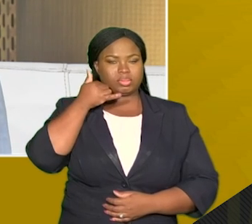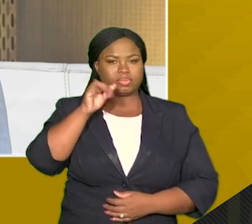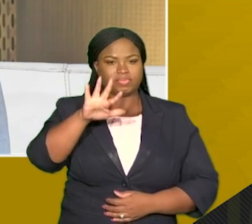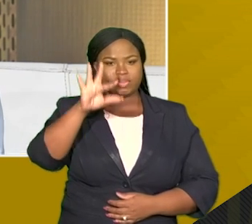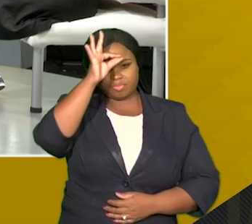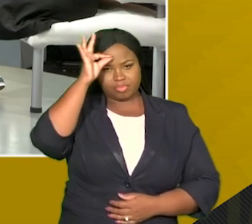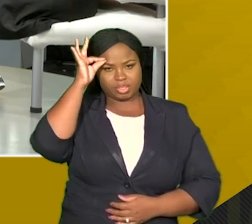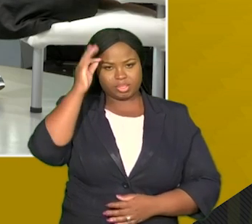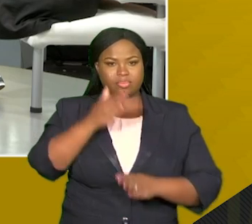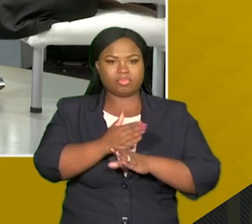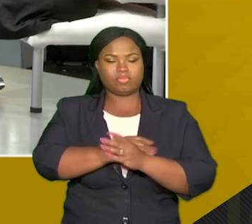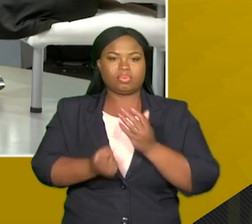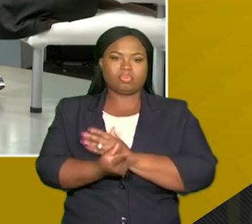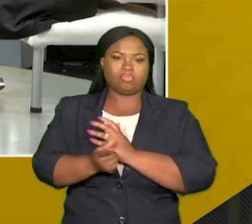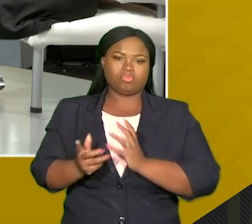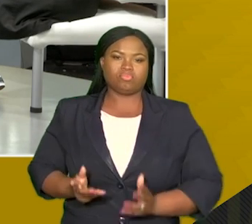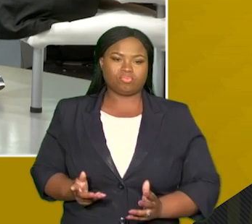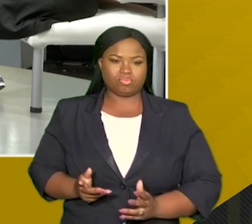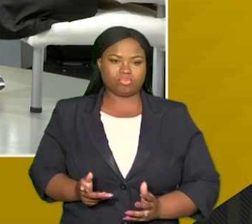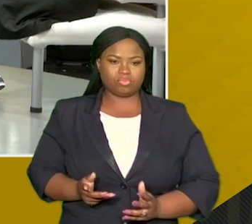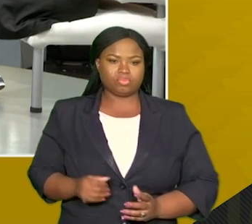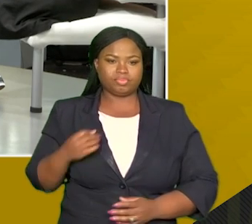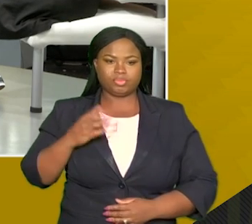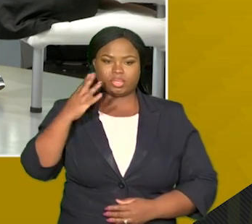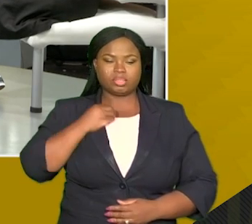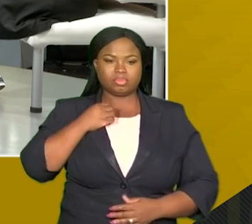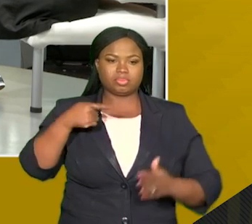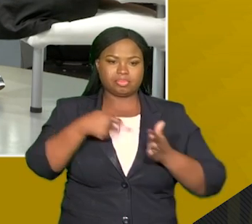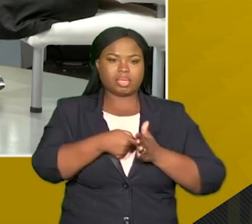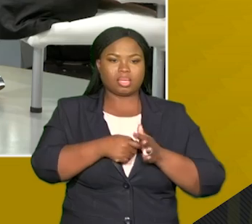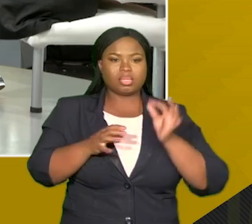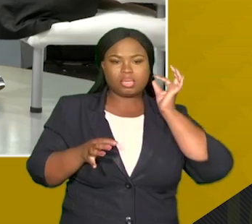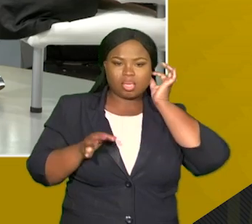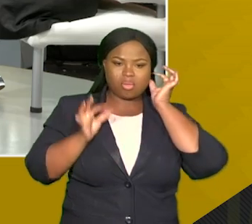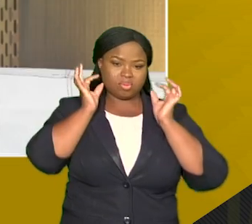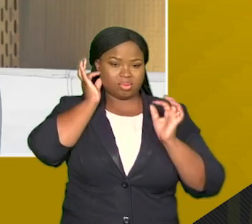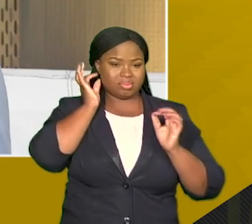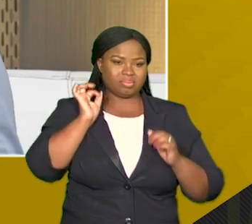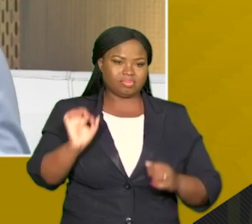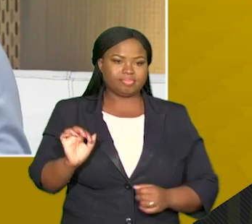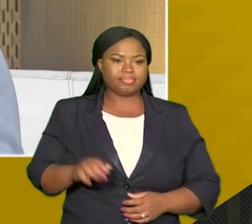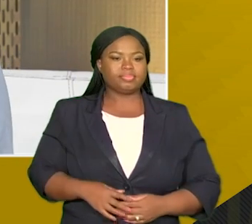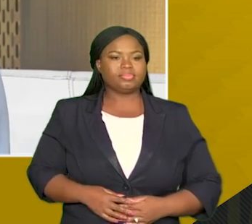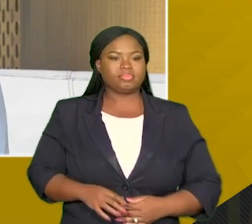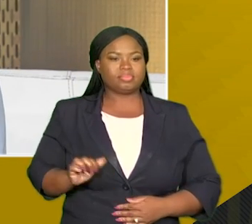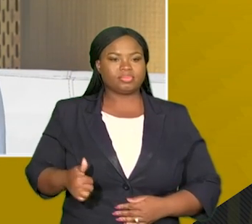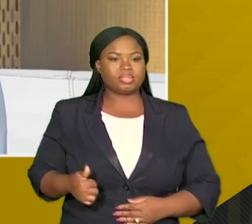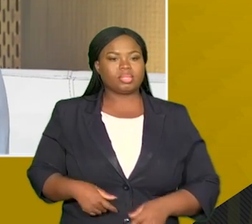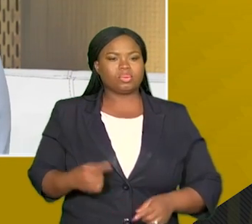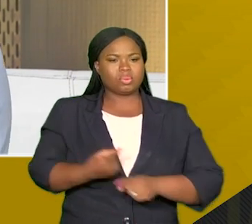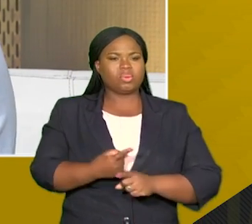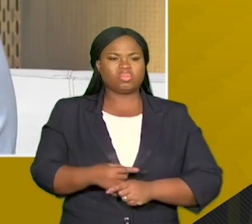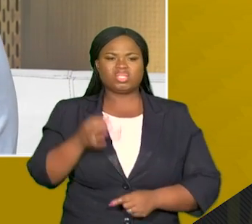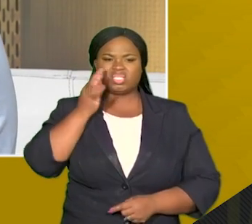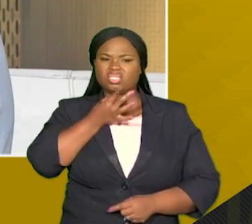Five minutes before the incident. She was asking me to buy her earrings. Oh. Then mungano wa phone her short.